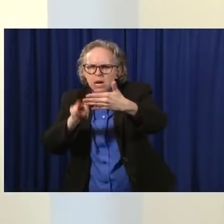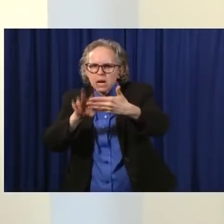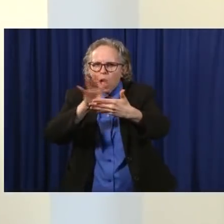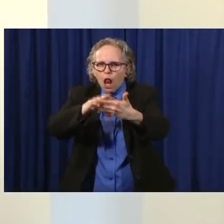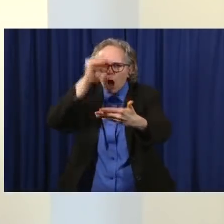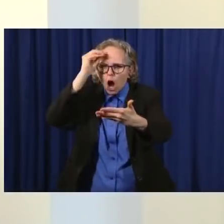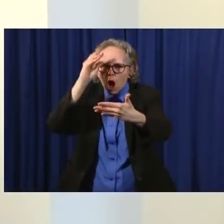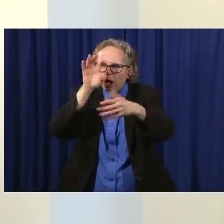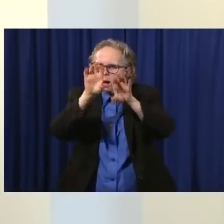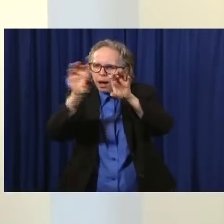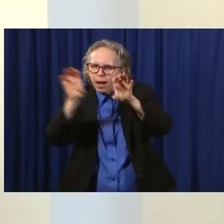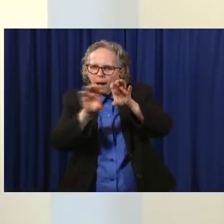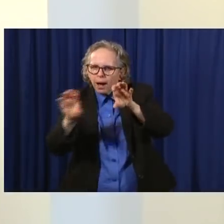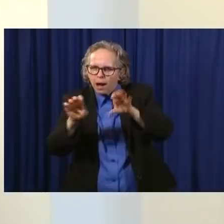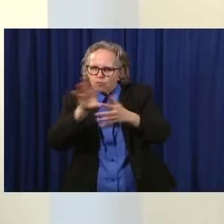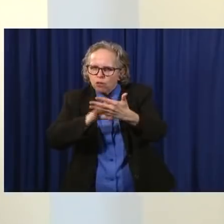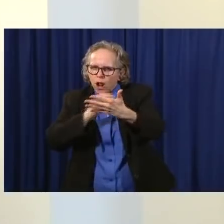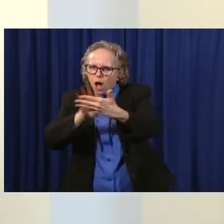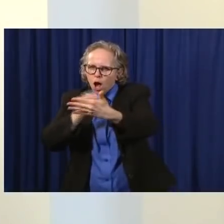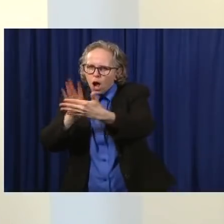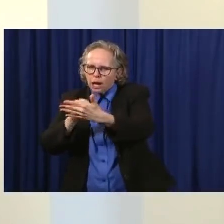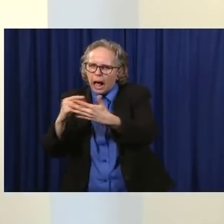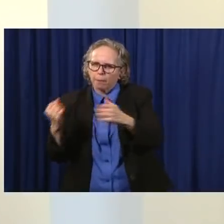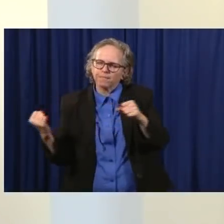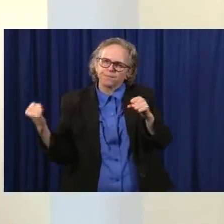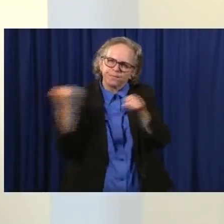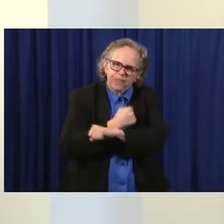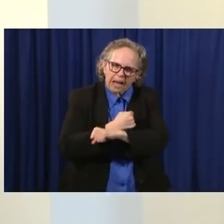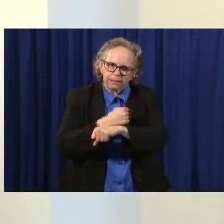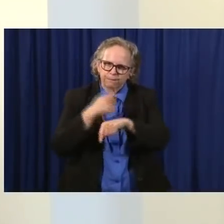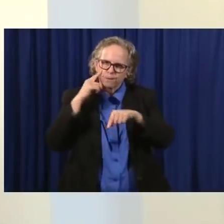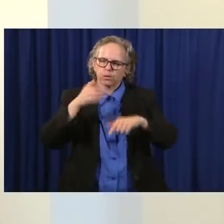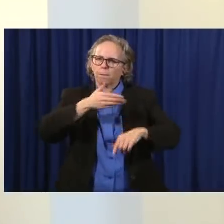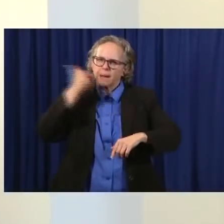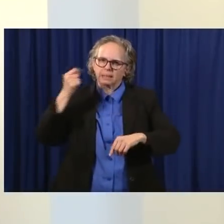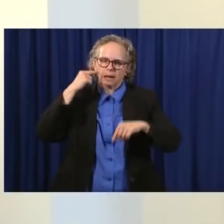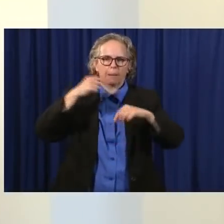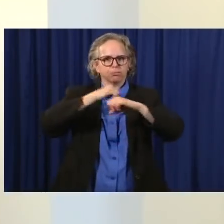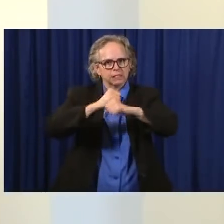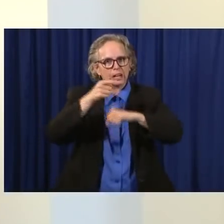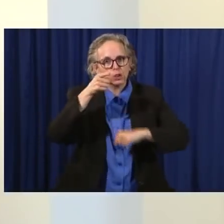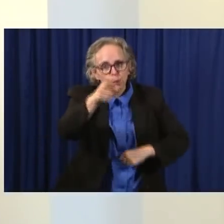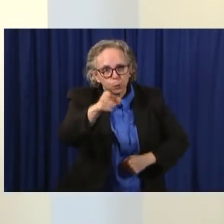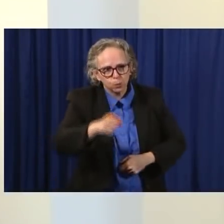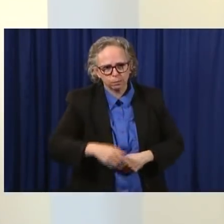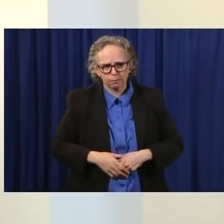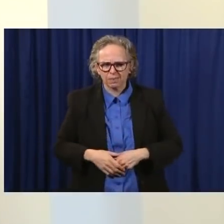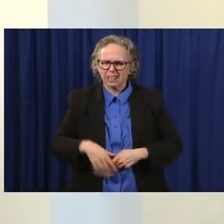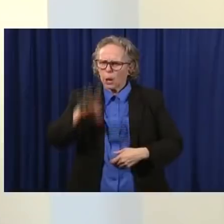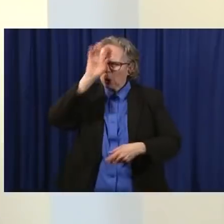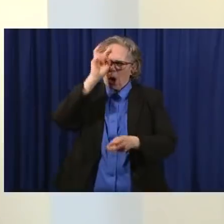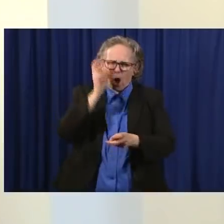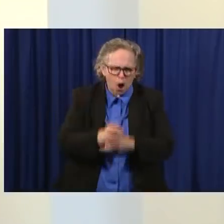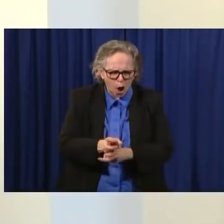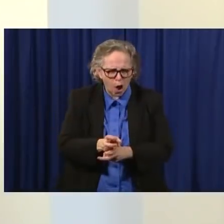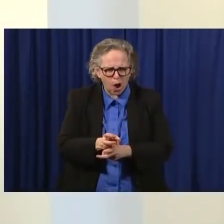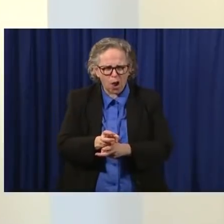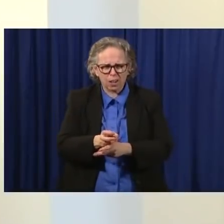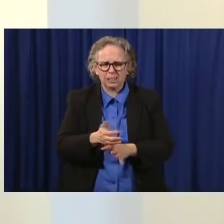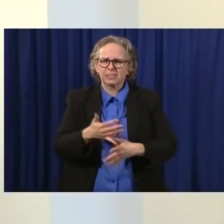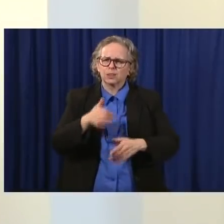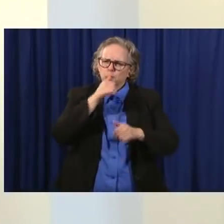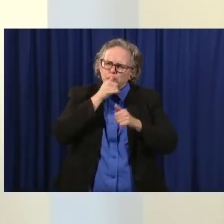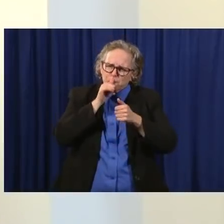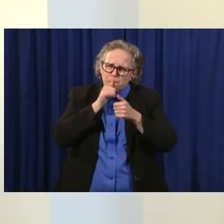best decisions. But I'm thinking of you out there, Ohio, because I know how hard this is for you. And people are saying they want to